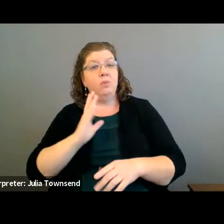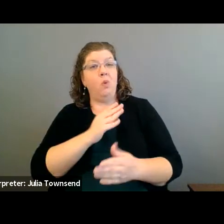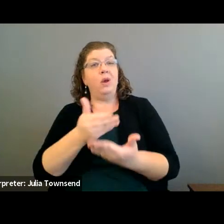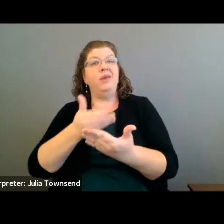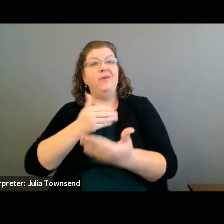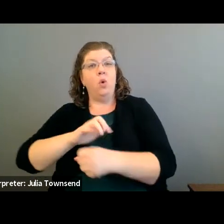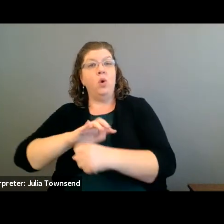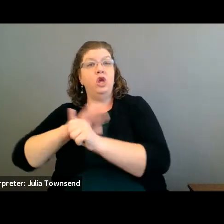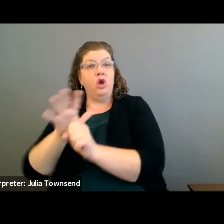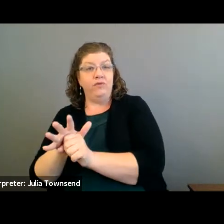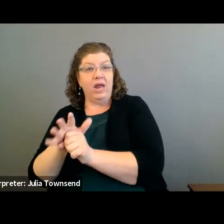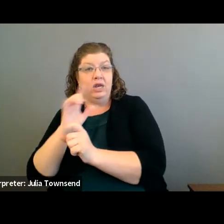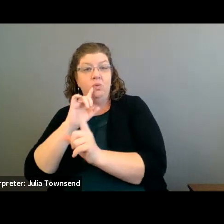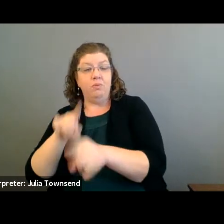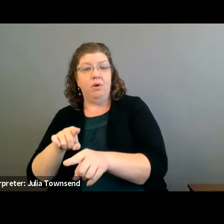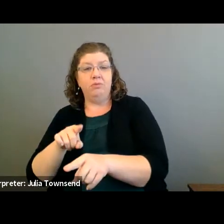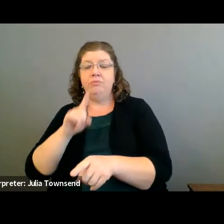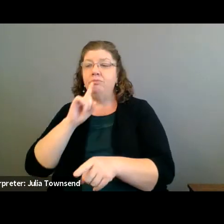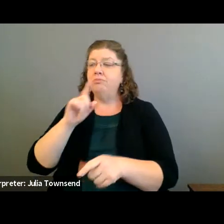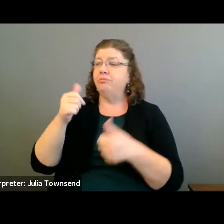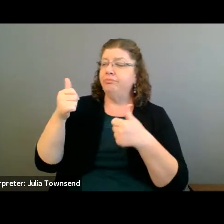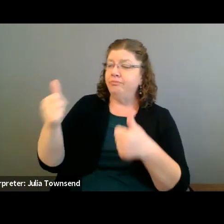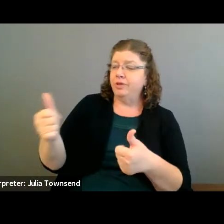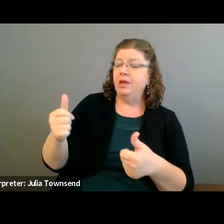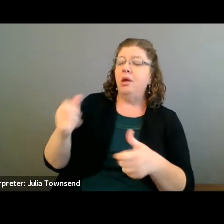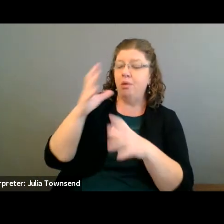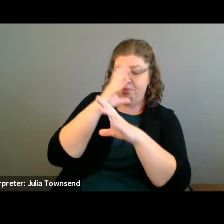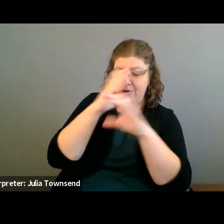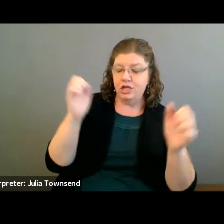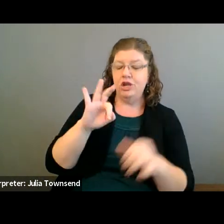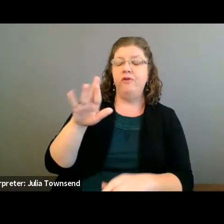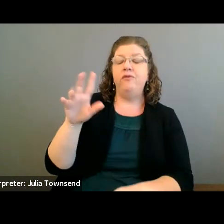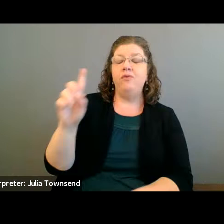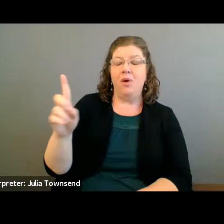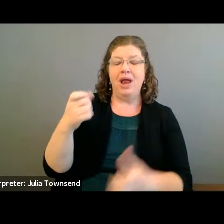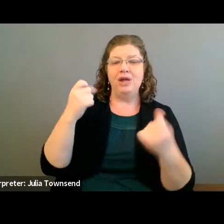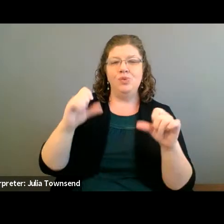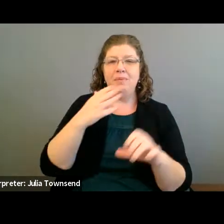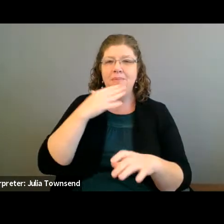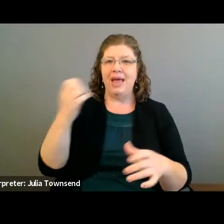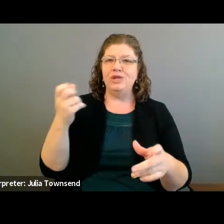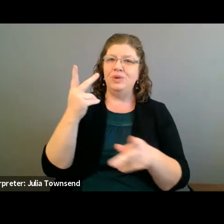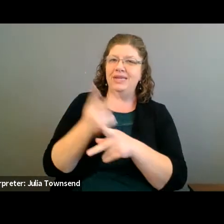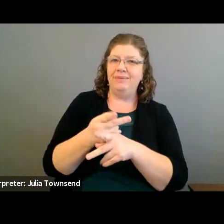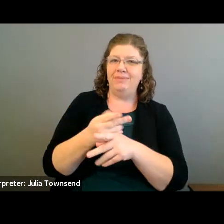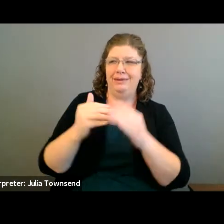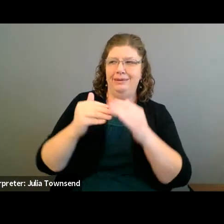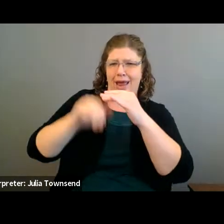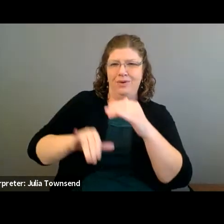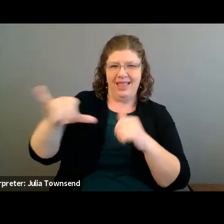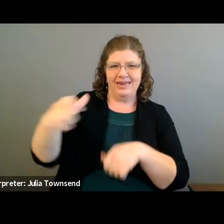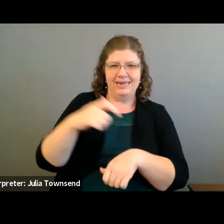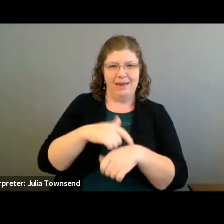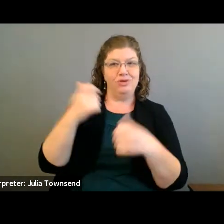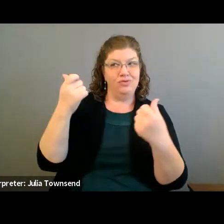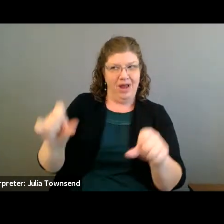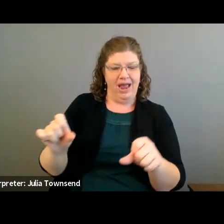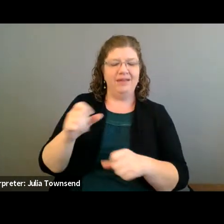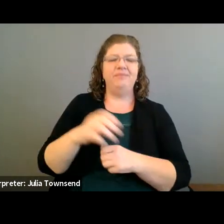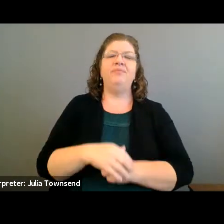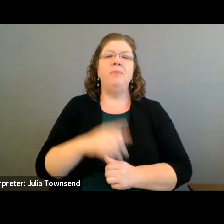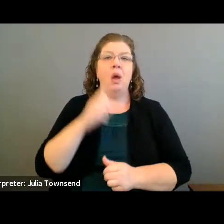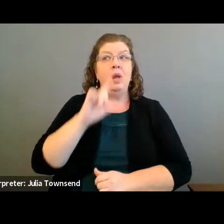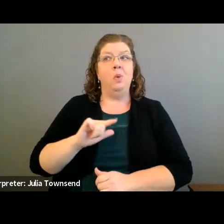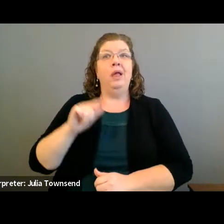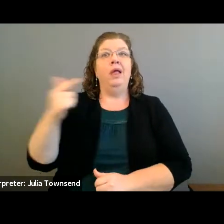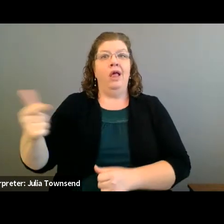COVID-19 report? Absolutely, Board President Ford. I will try my best to keep it under that time, but we'll get to our COVID report